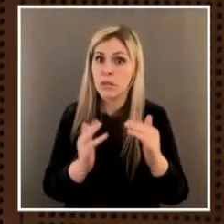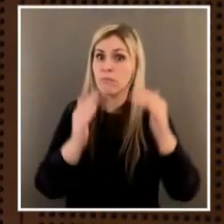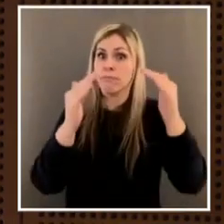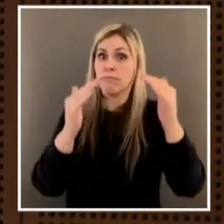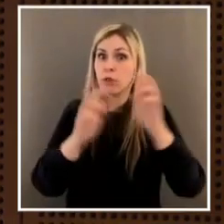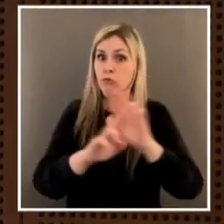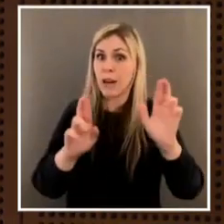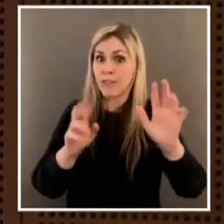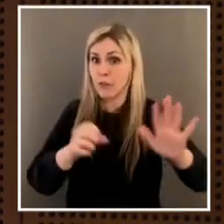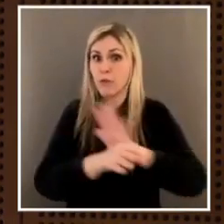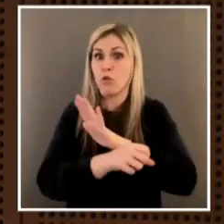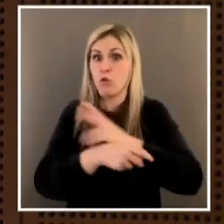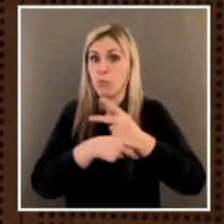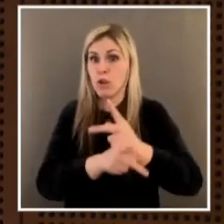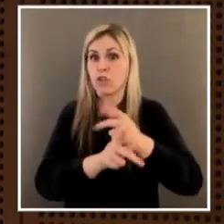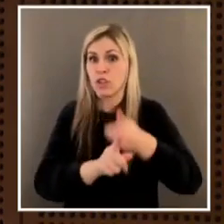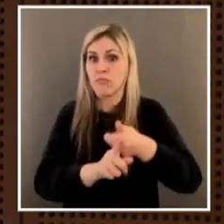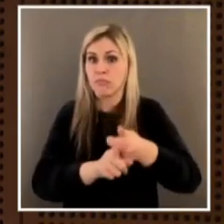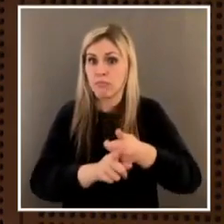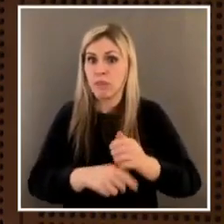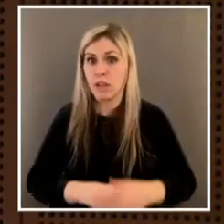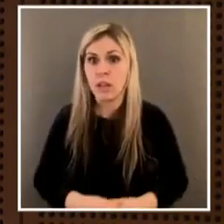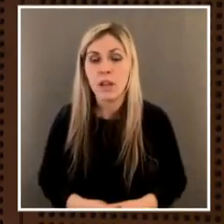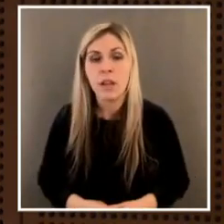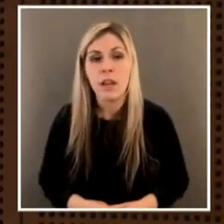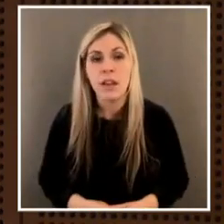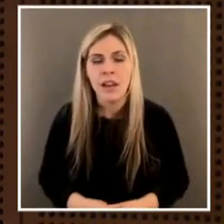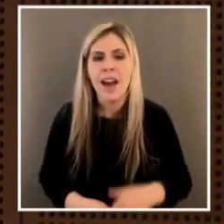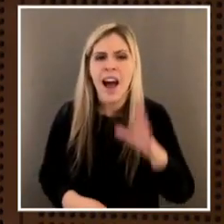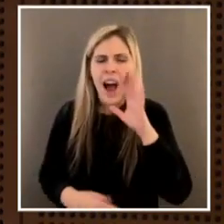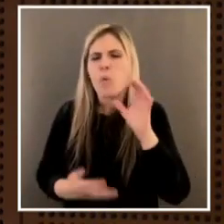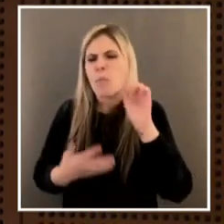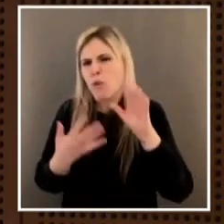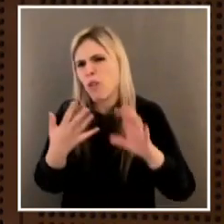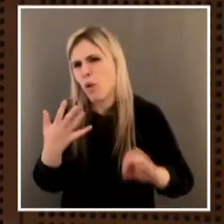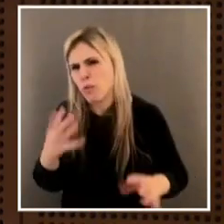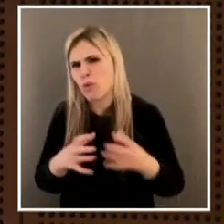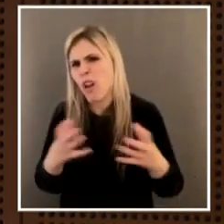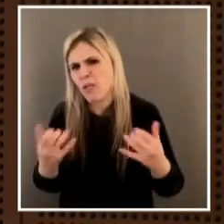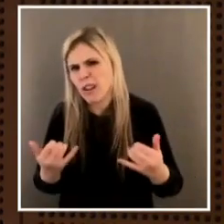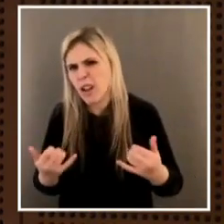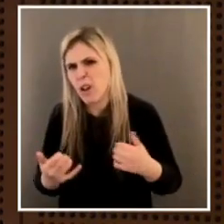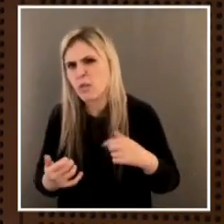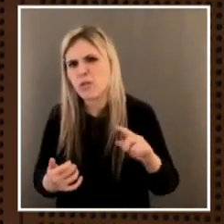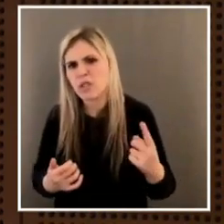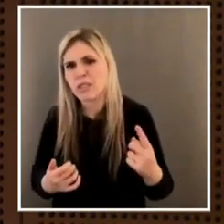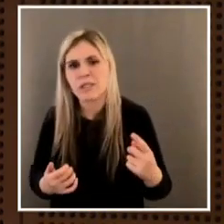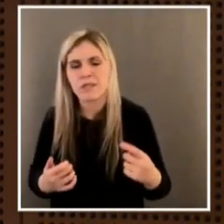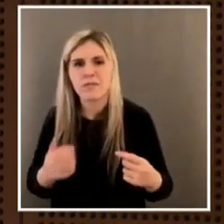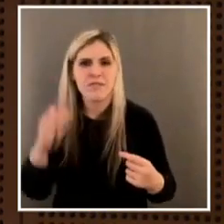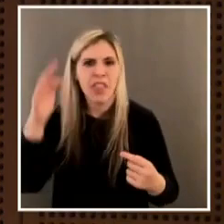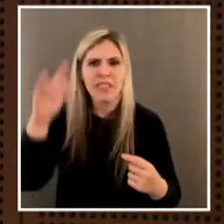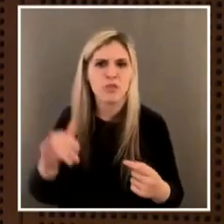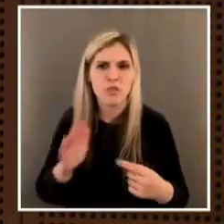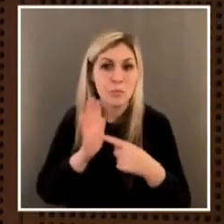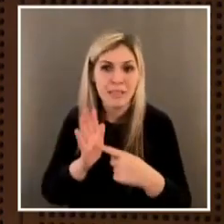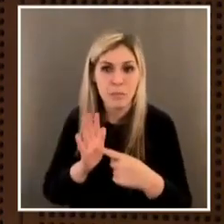full production of its own. I'm going to blow through a bunch of stuff right now. Just these are some examples